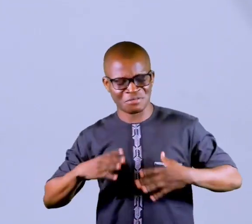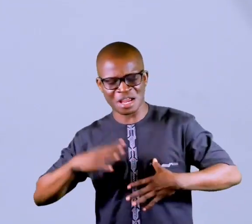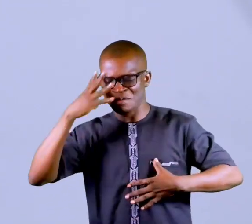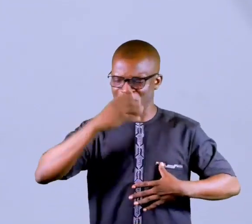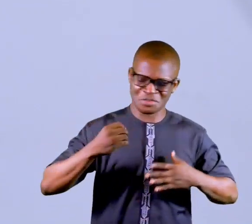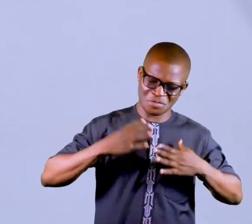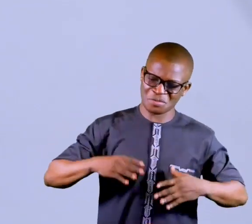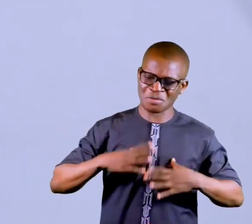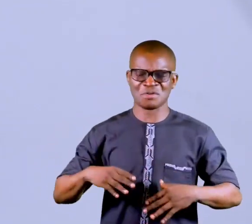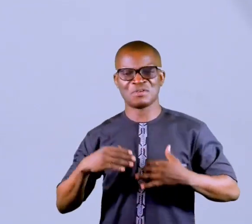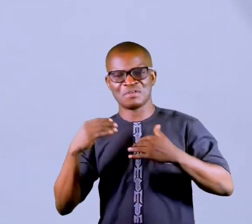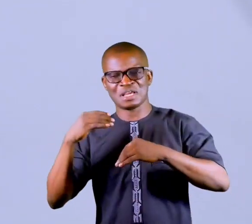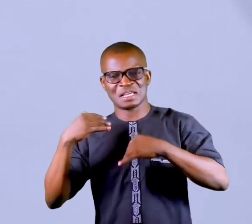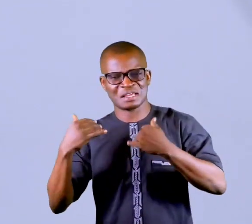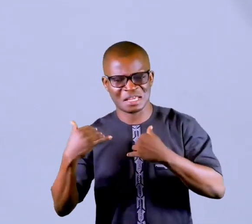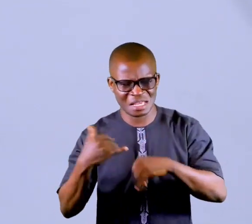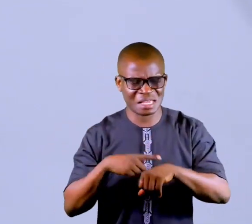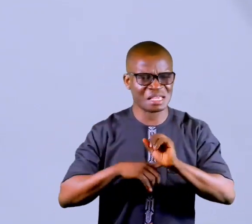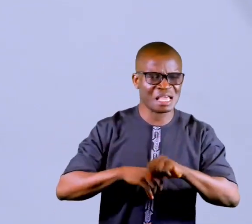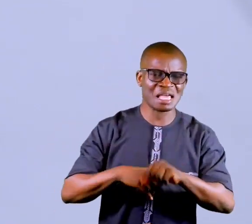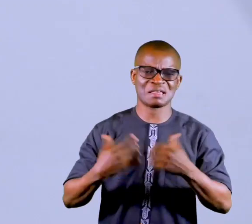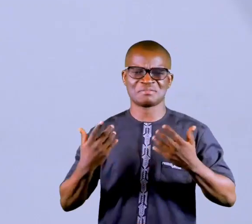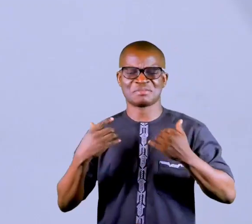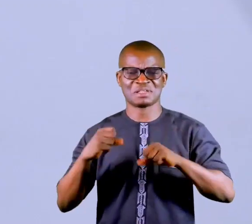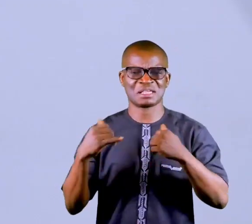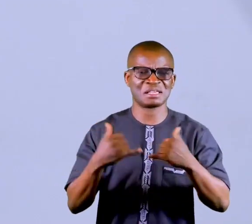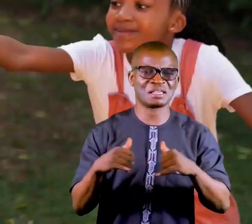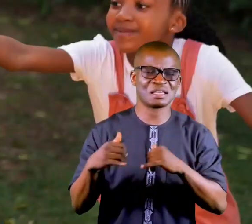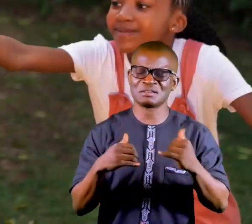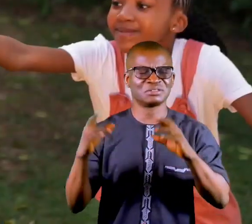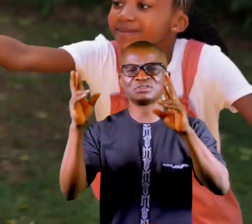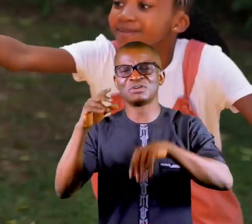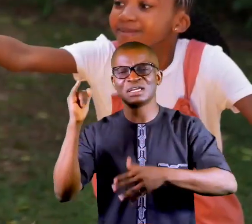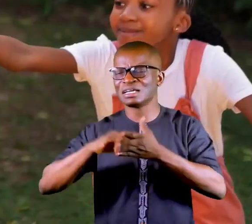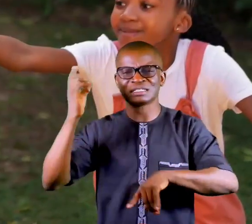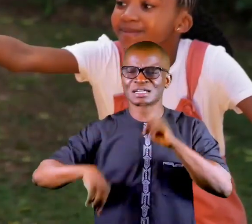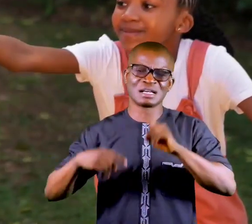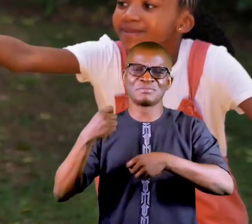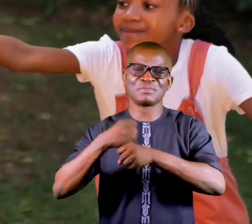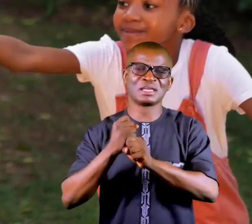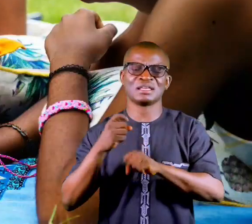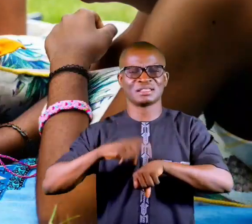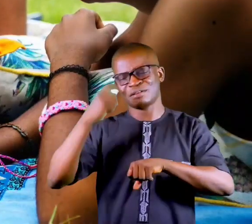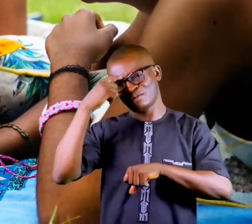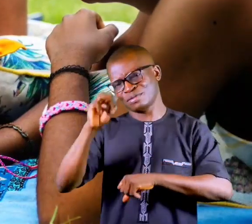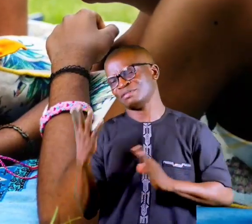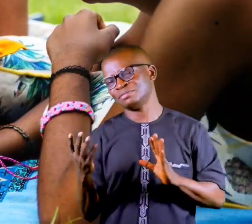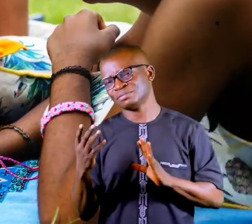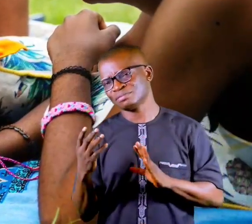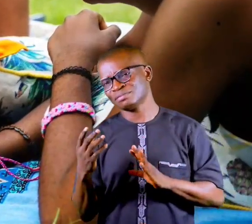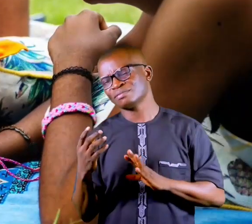fancy toys, or just spend money on them, it's not going to make up for the time that you should have spent with